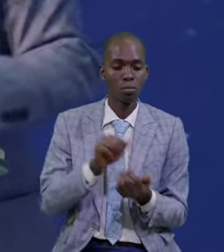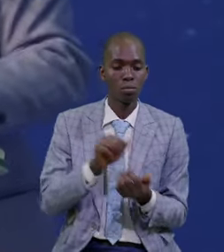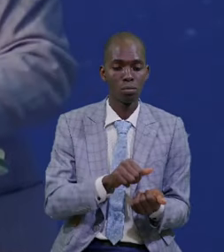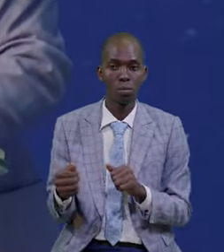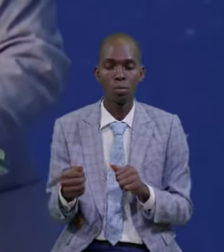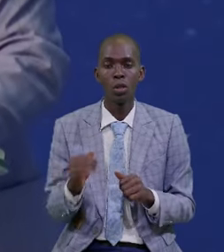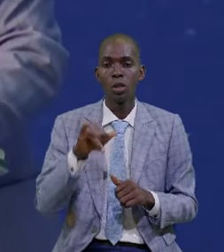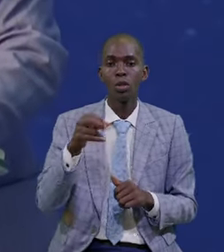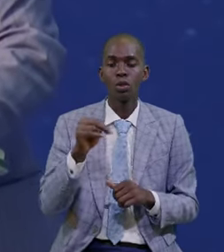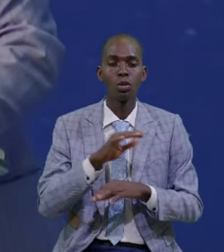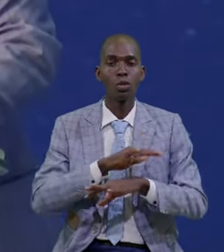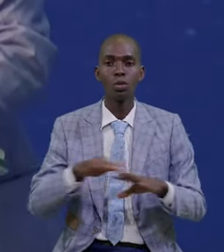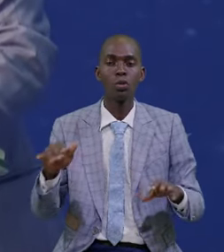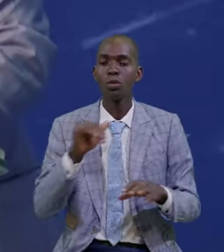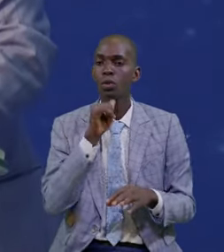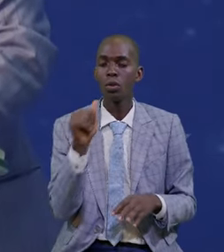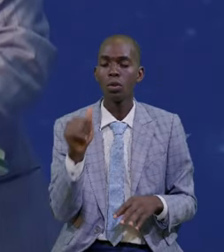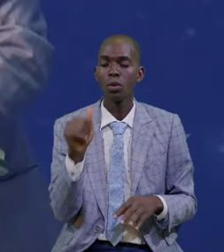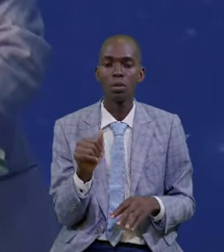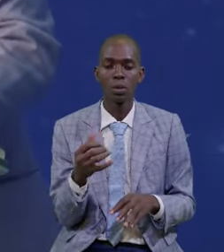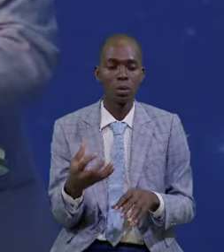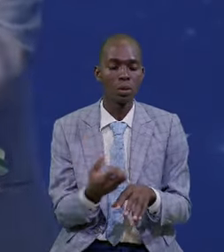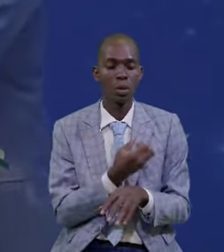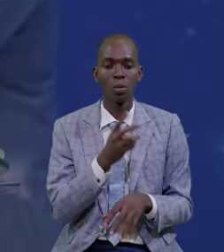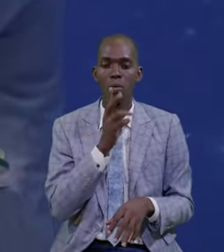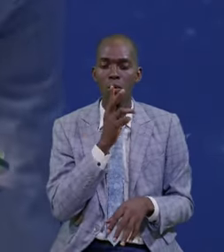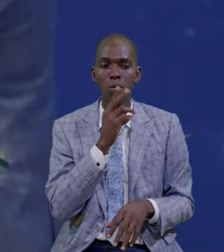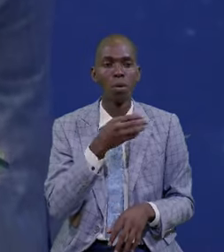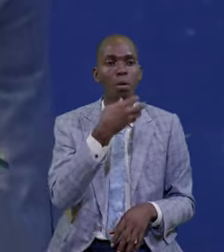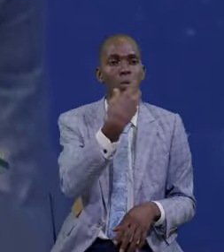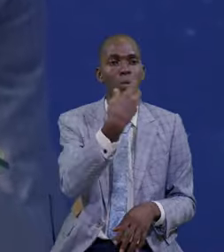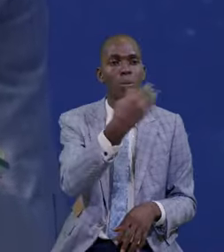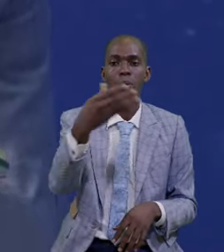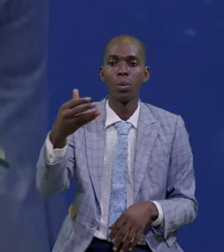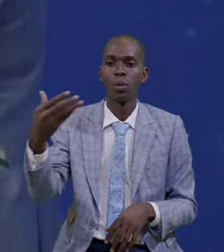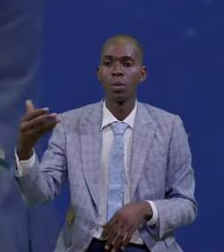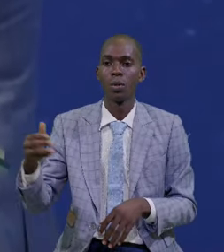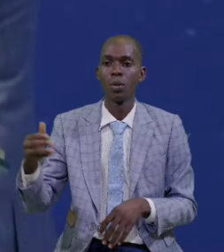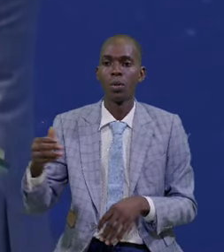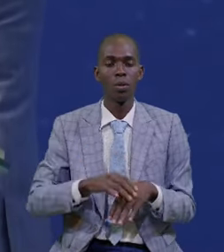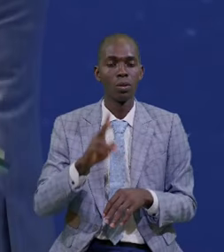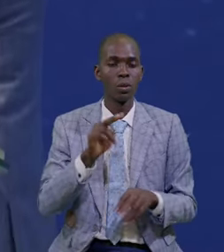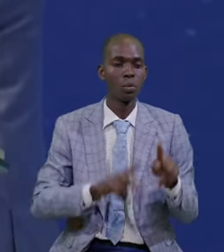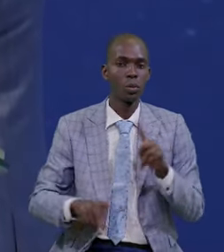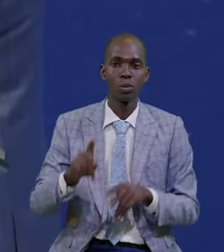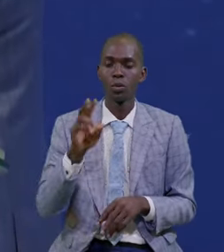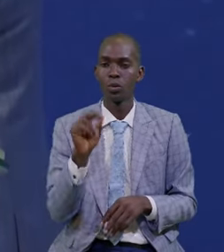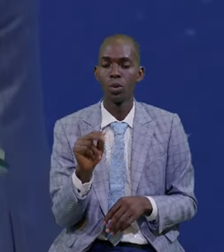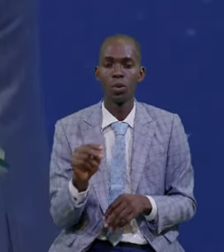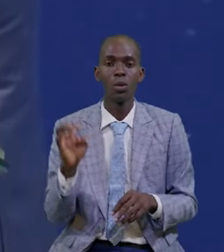water on the candidates for baptism. He dipped them. He immersed